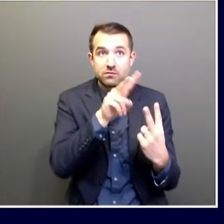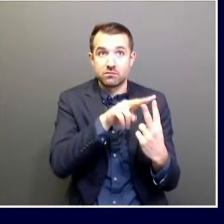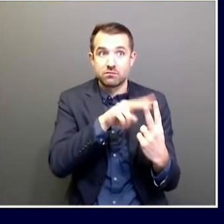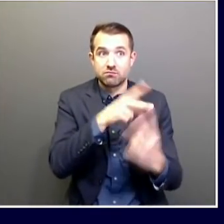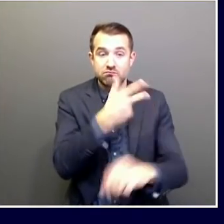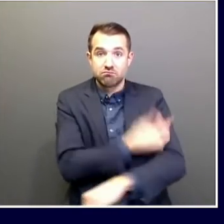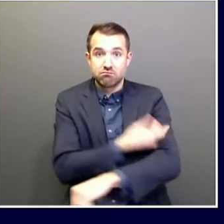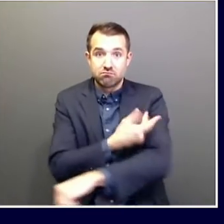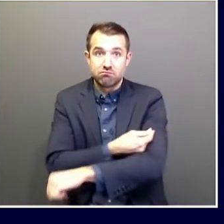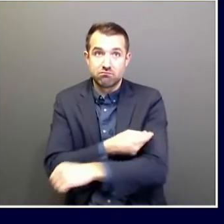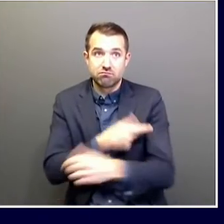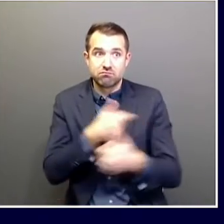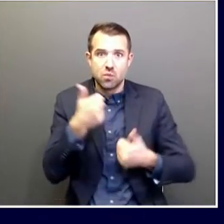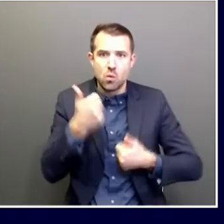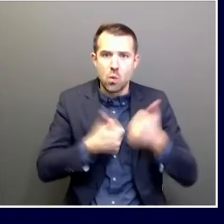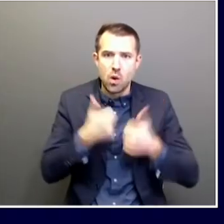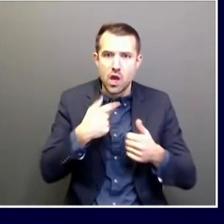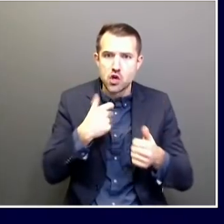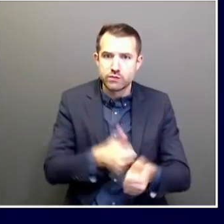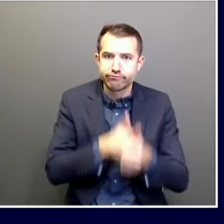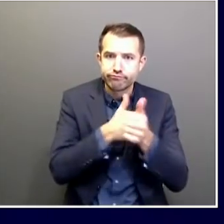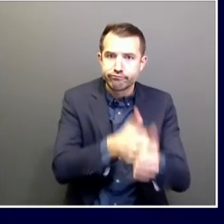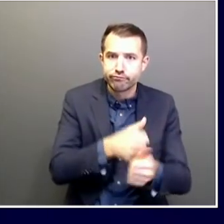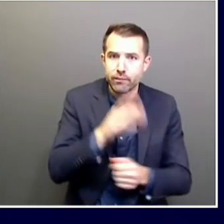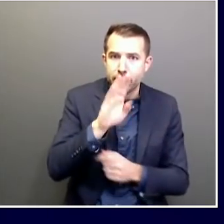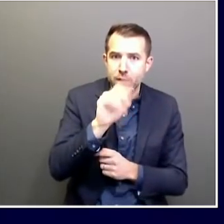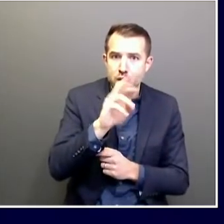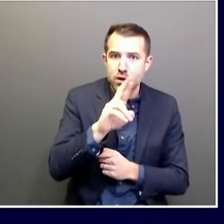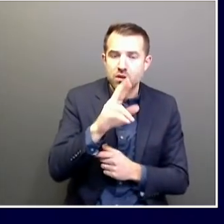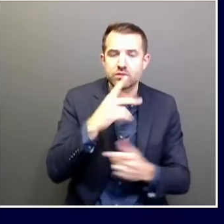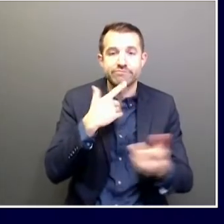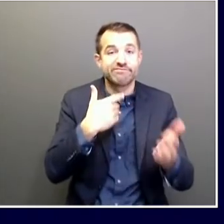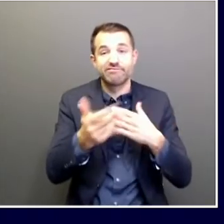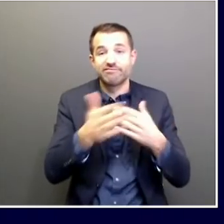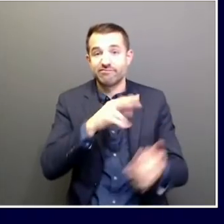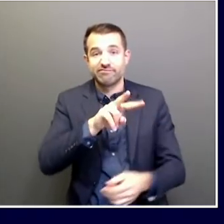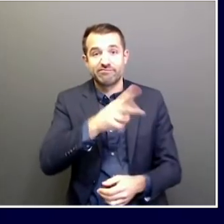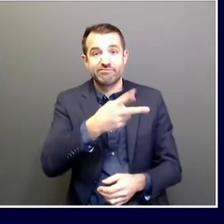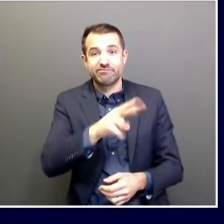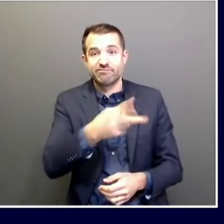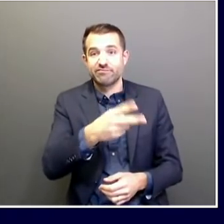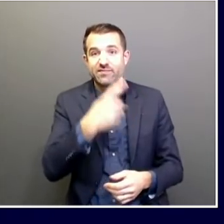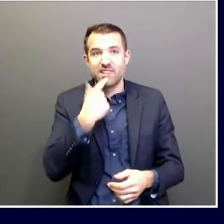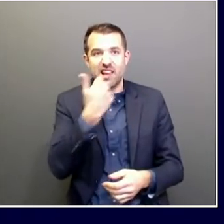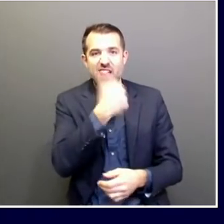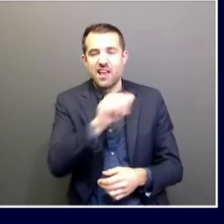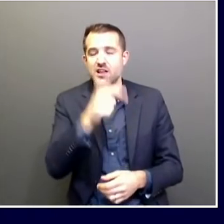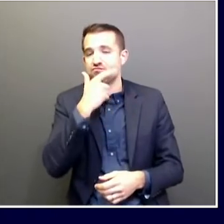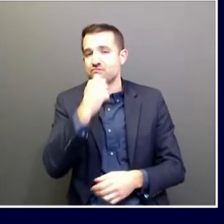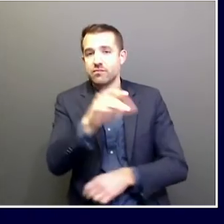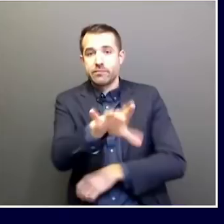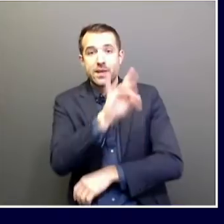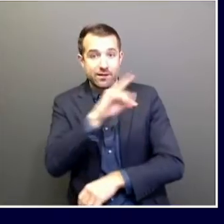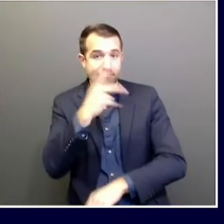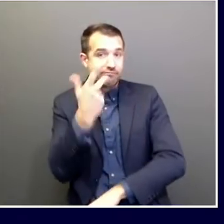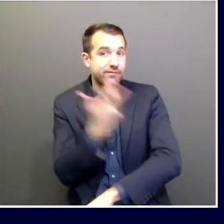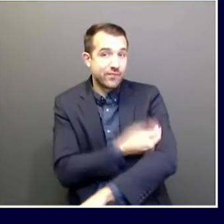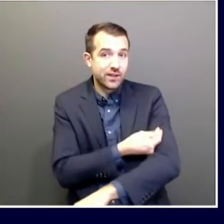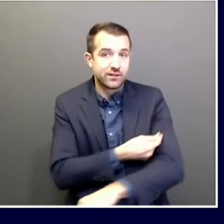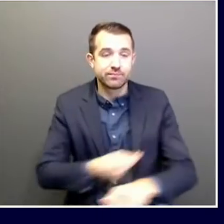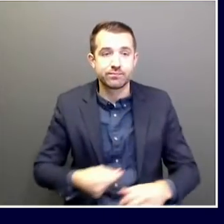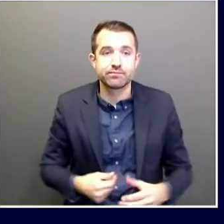The bottom line here is that it remains important to go get a booster. Today's move is supported not just